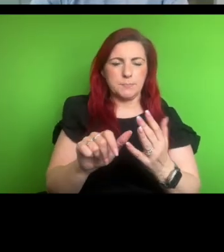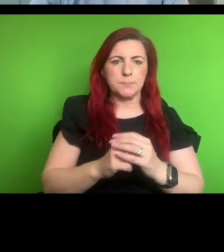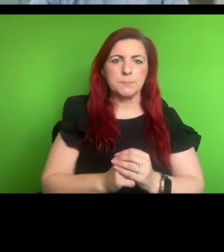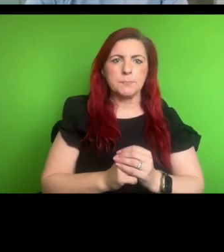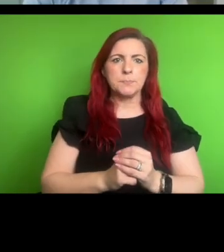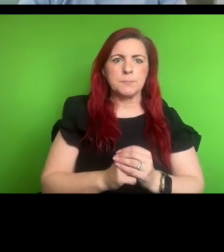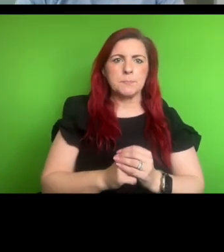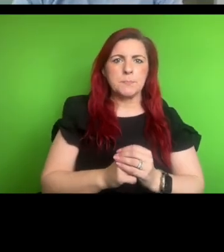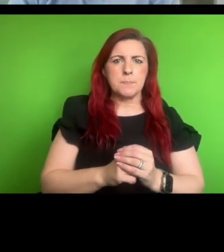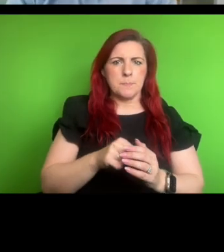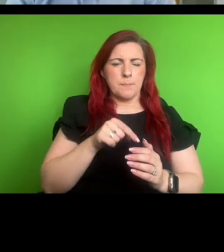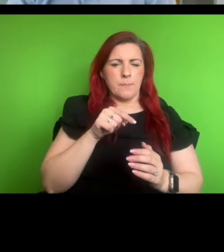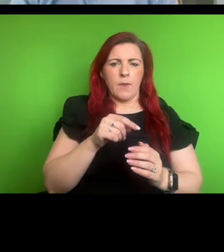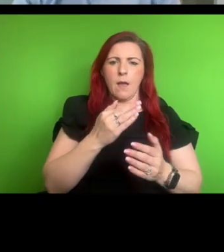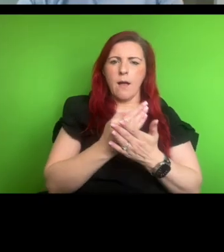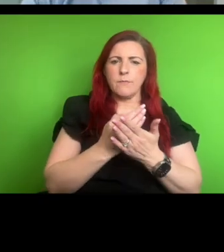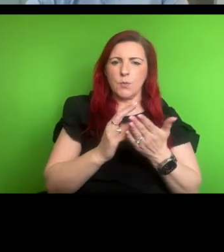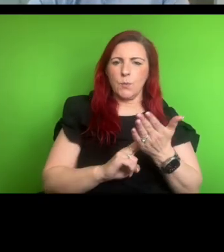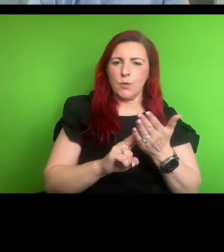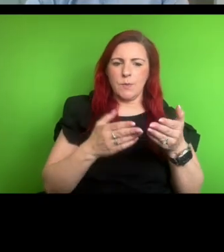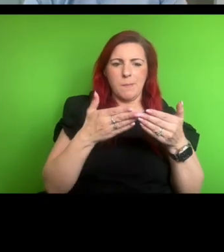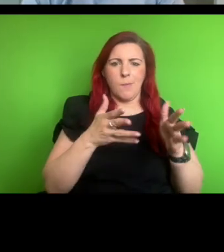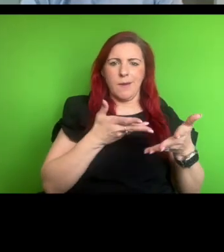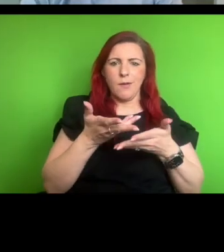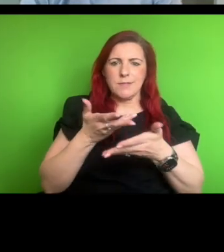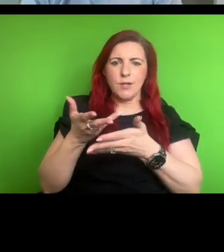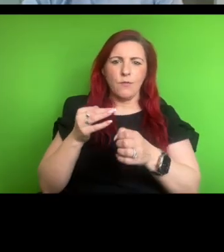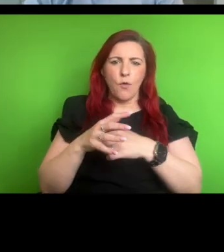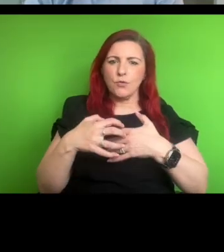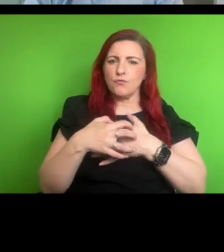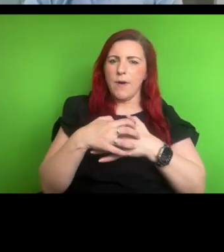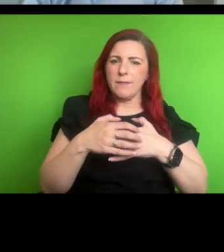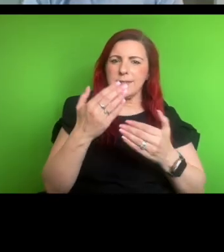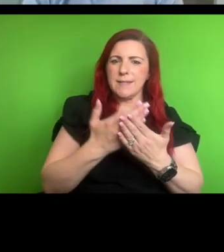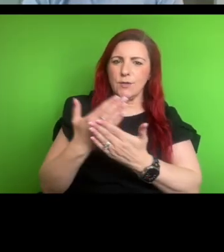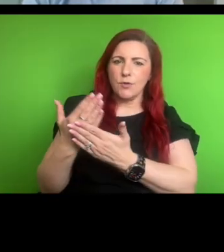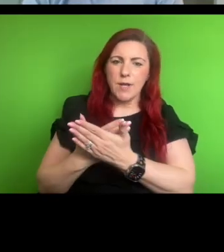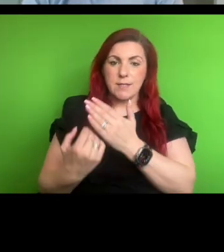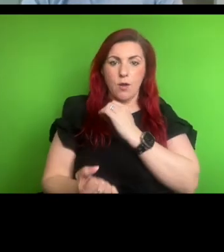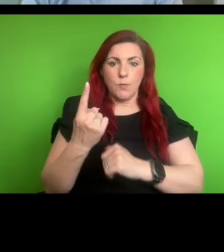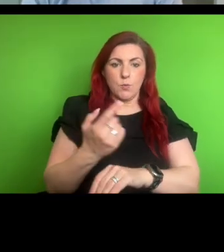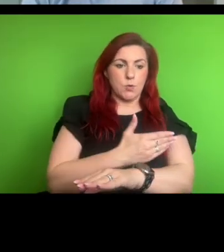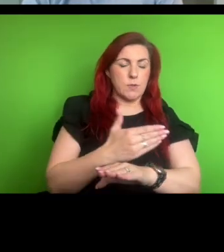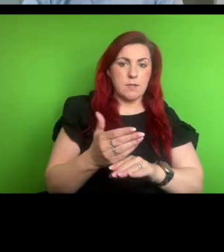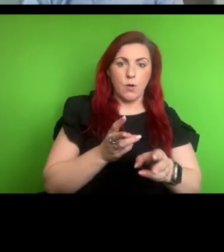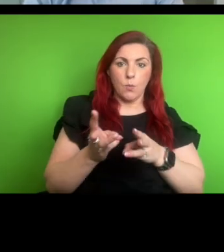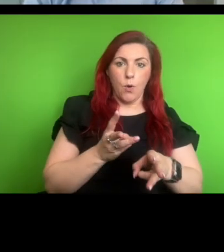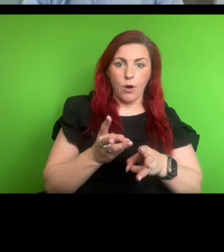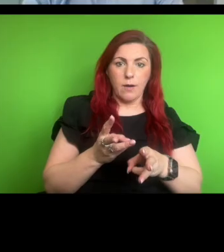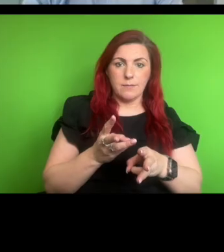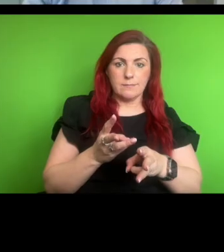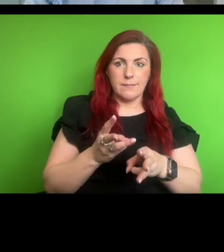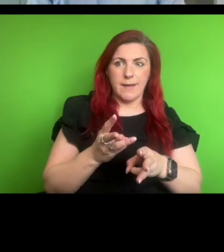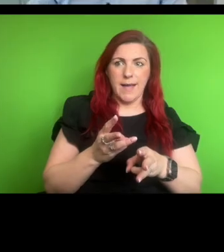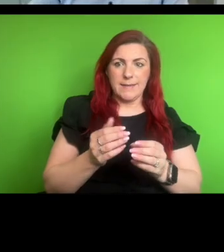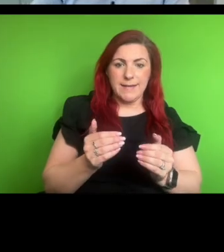consultation of draft standards as an opportunity to start work and get ahead of their competition based on the information that's available in the